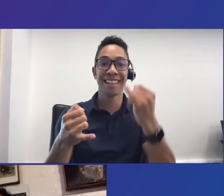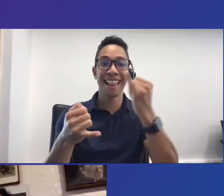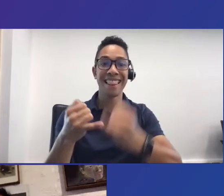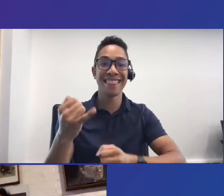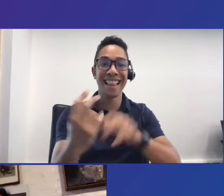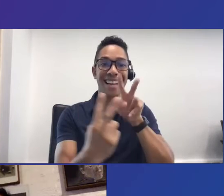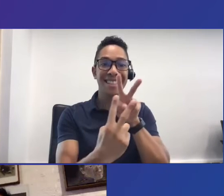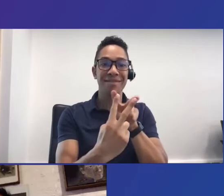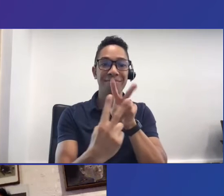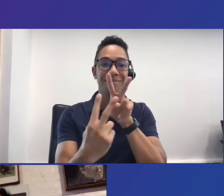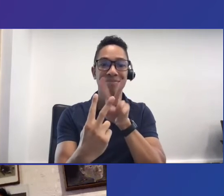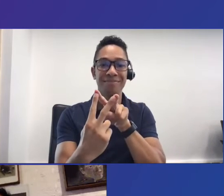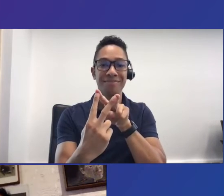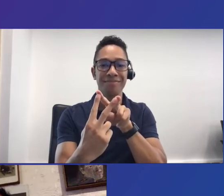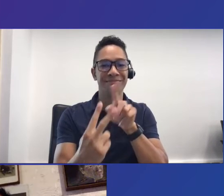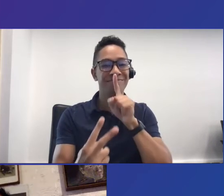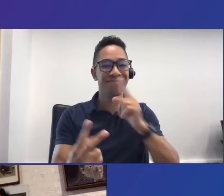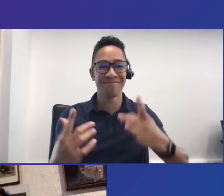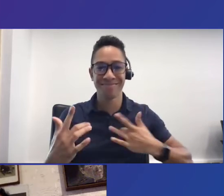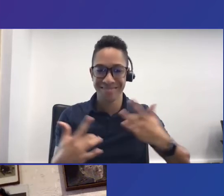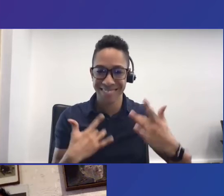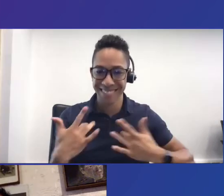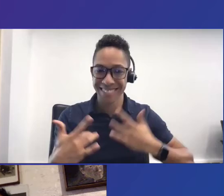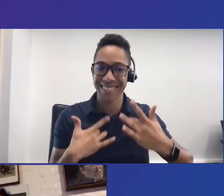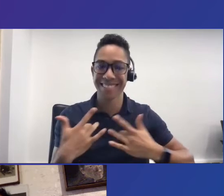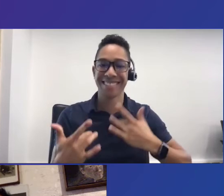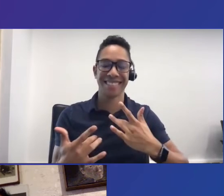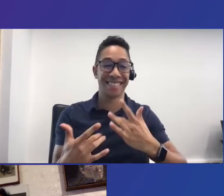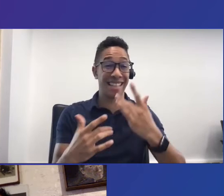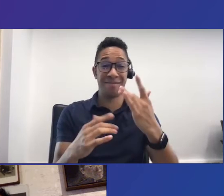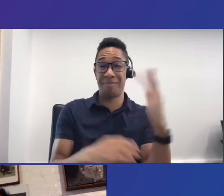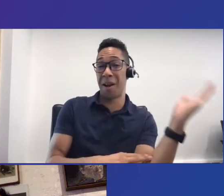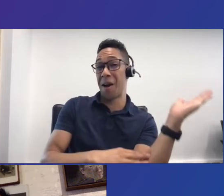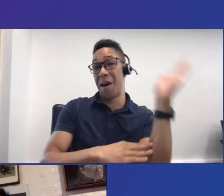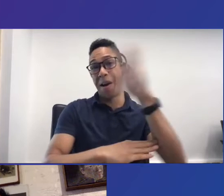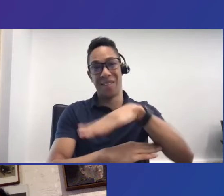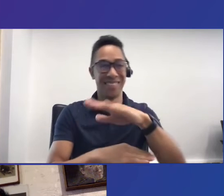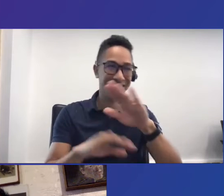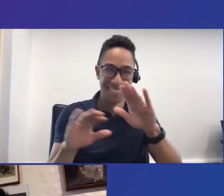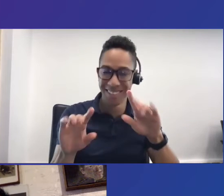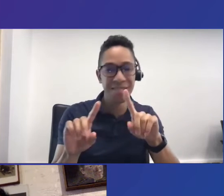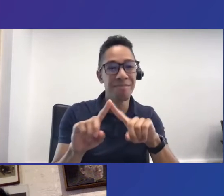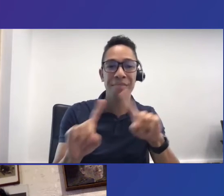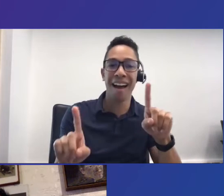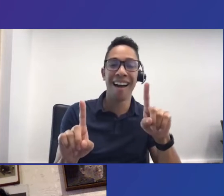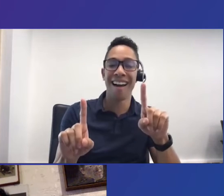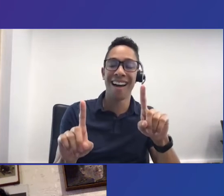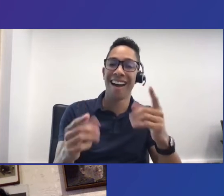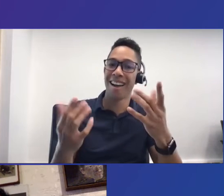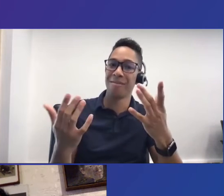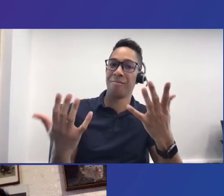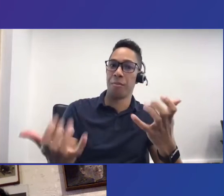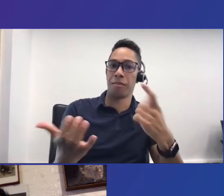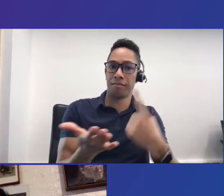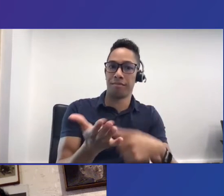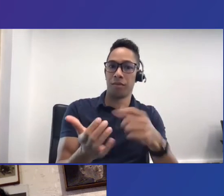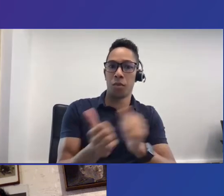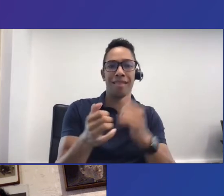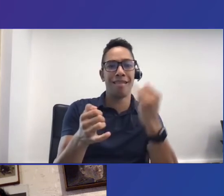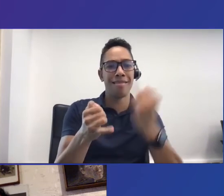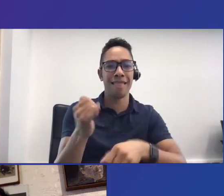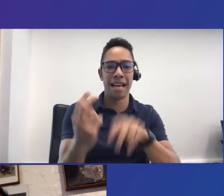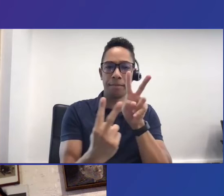I'm very, very excited, as I have been all afternoon, to talk with our last pair, we